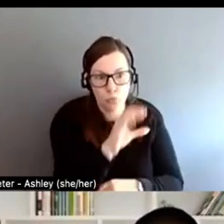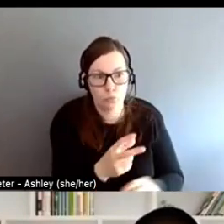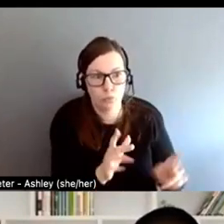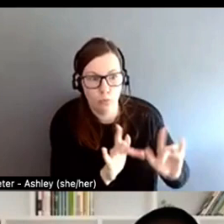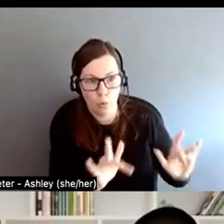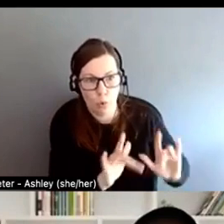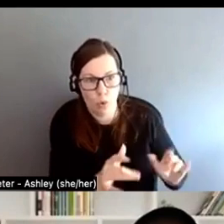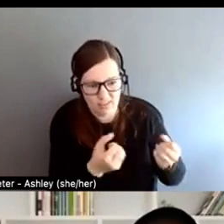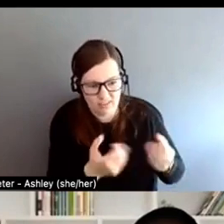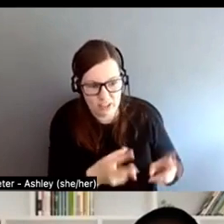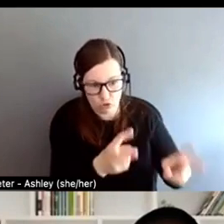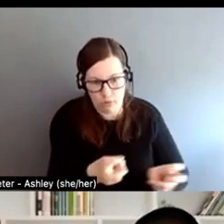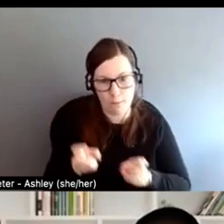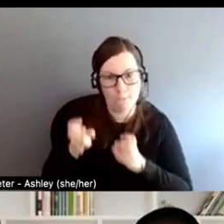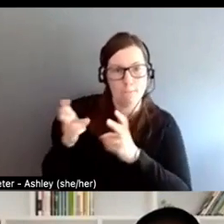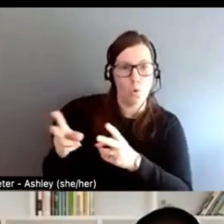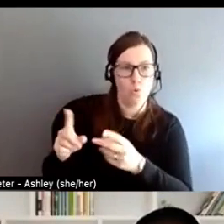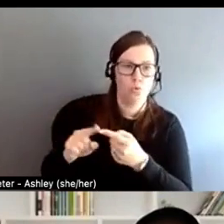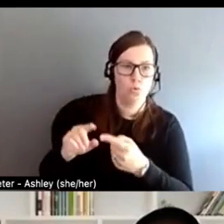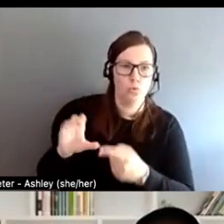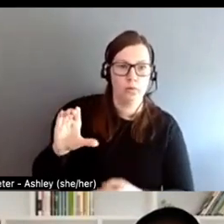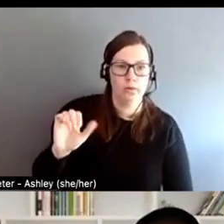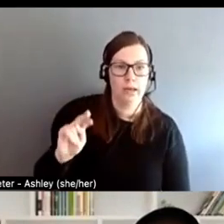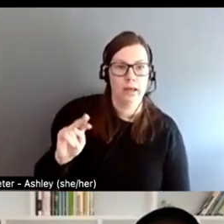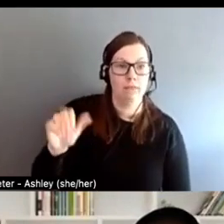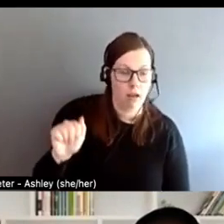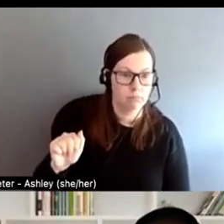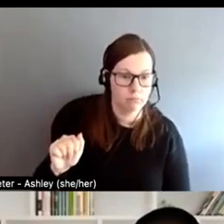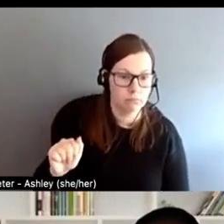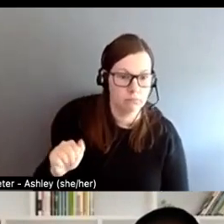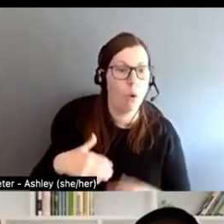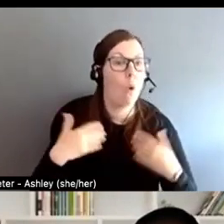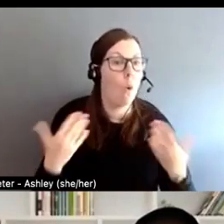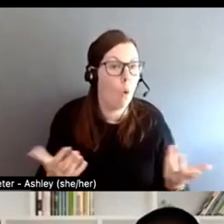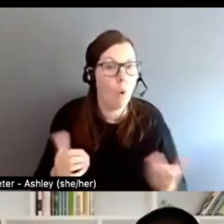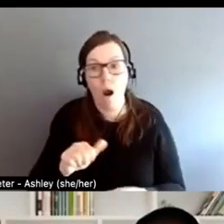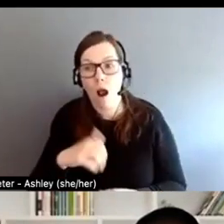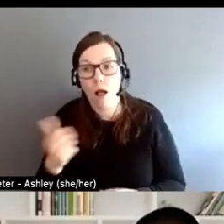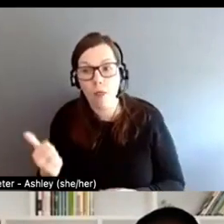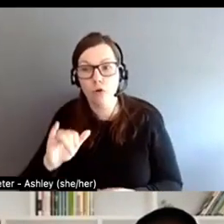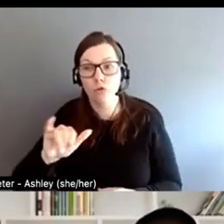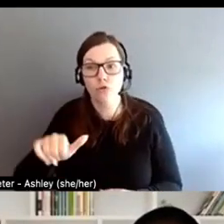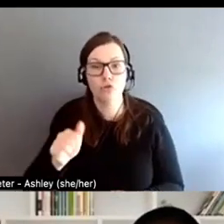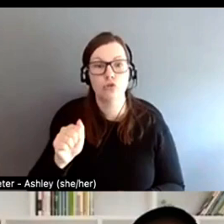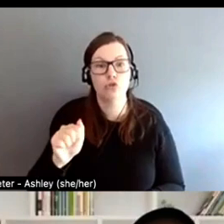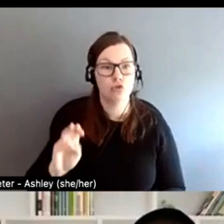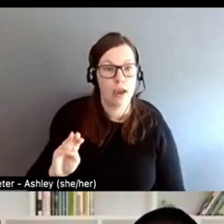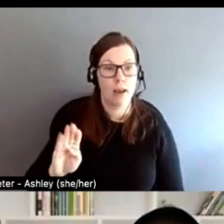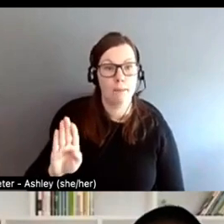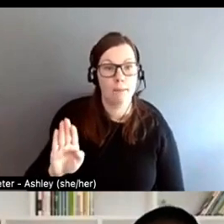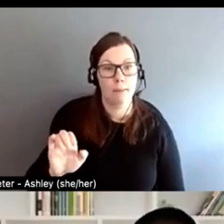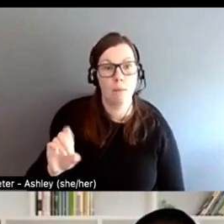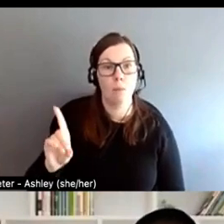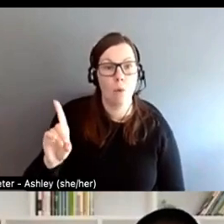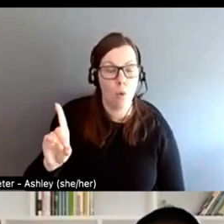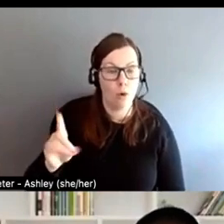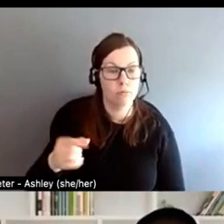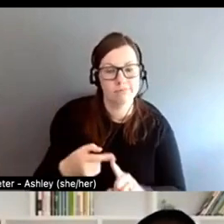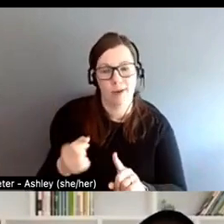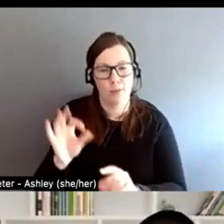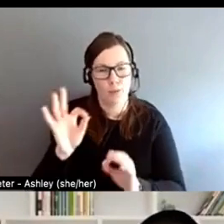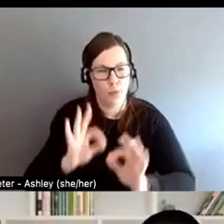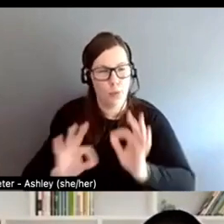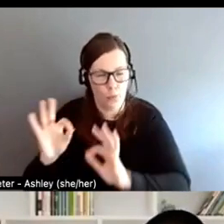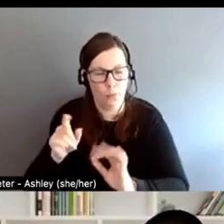a whiteboard through the Jamboards through Google, from Google, G